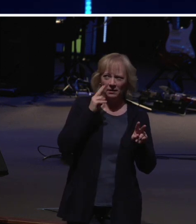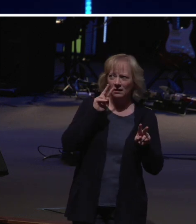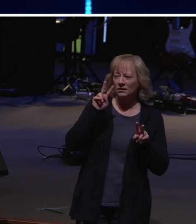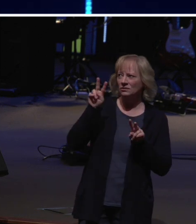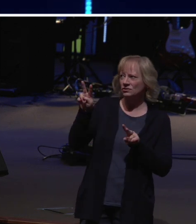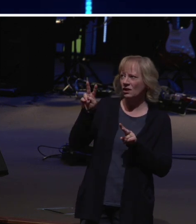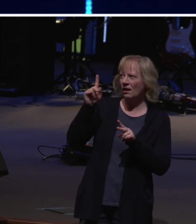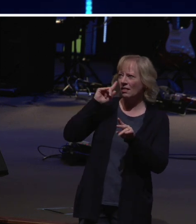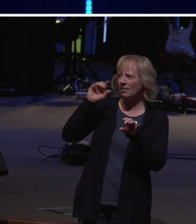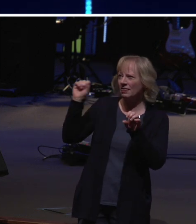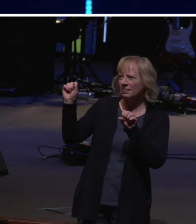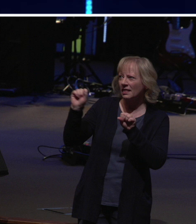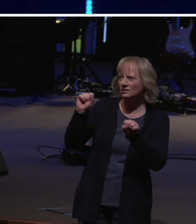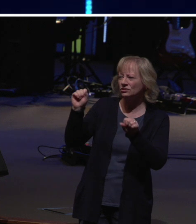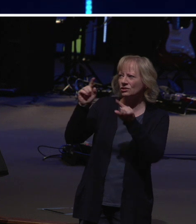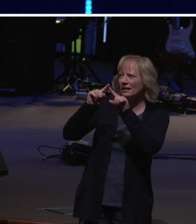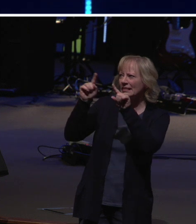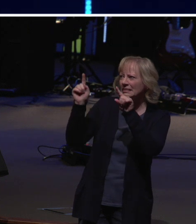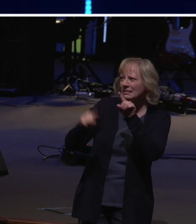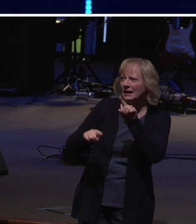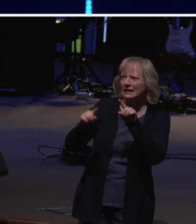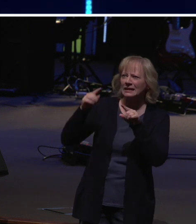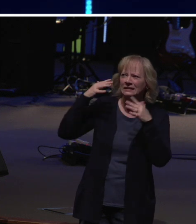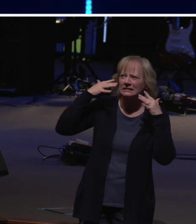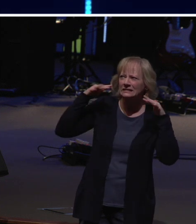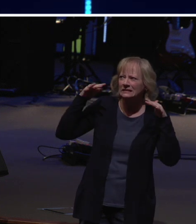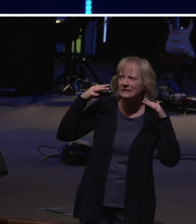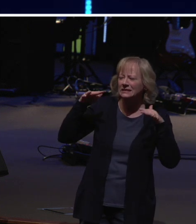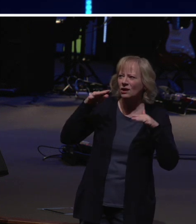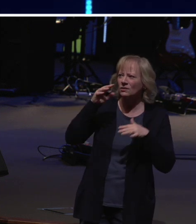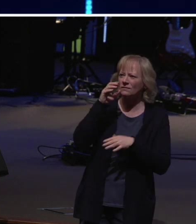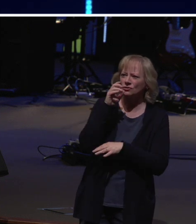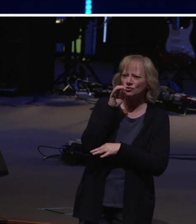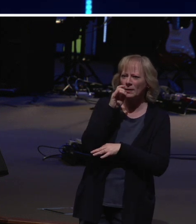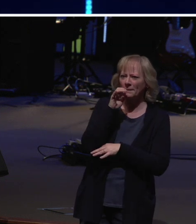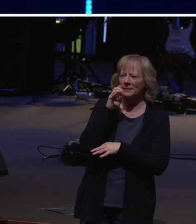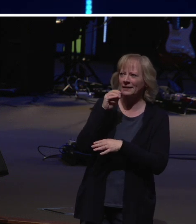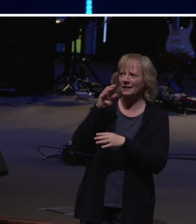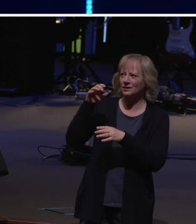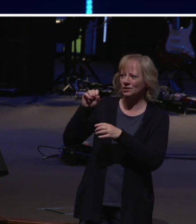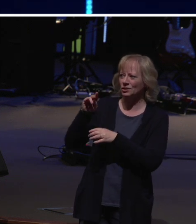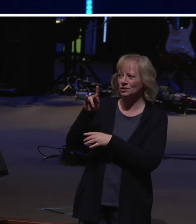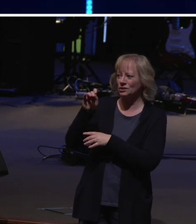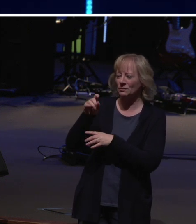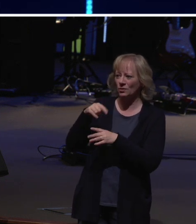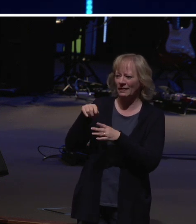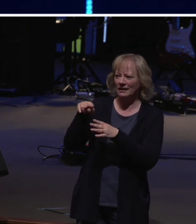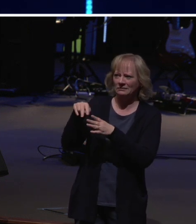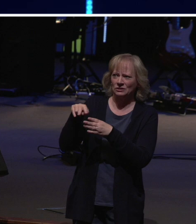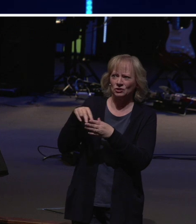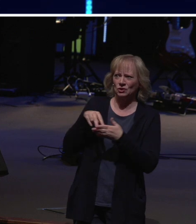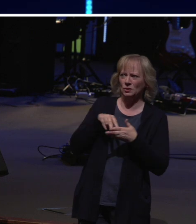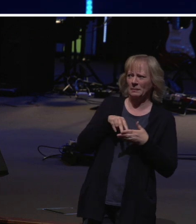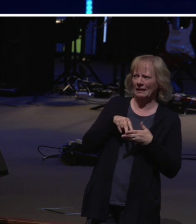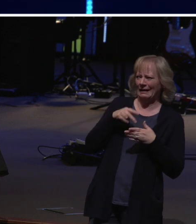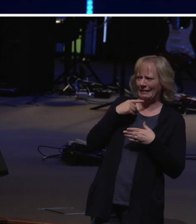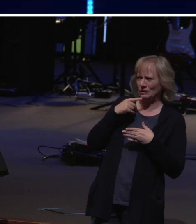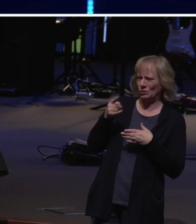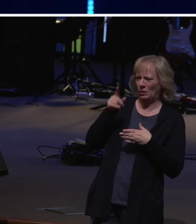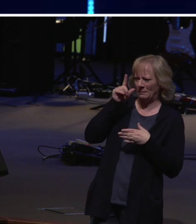flashes of lightning and the sound of the trumpet and the mountain smoking, the people were afraid and trembled, and they stood far off and said to Moses, and then here it